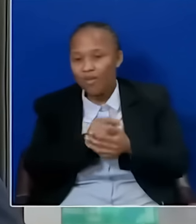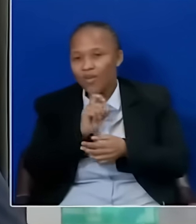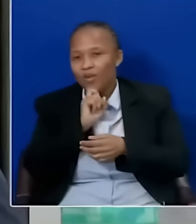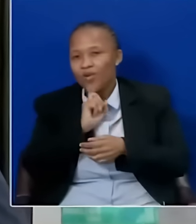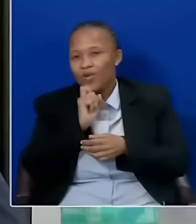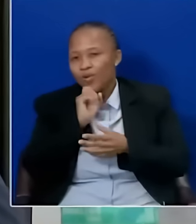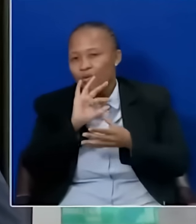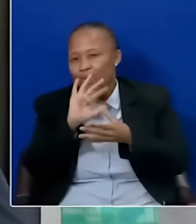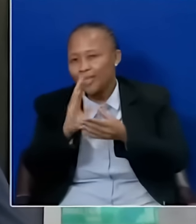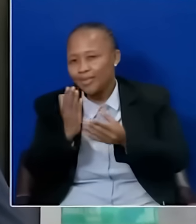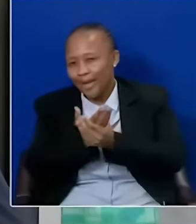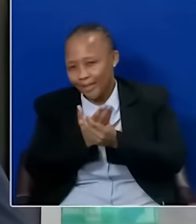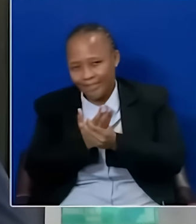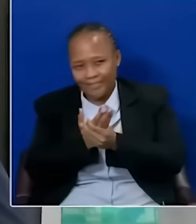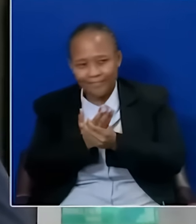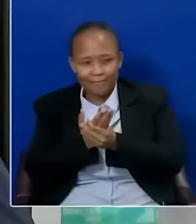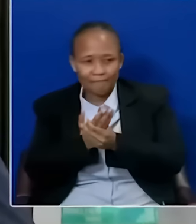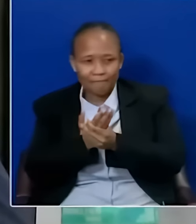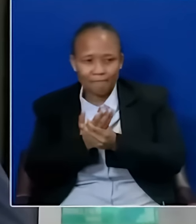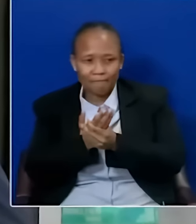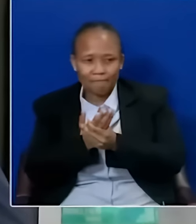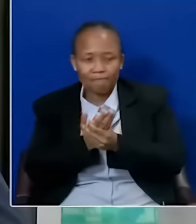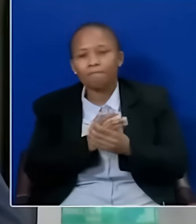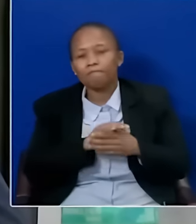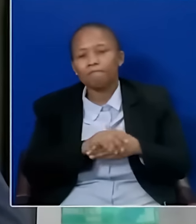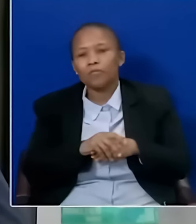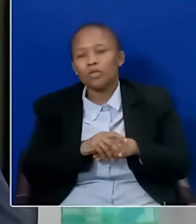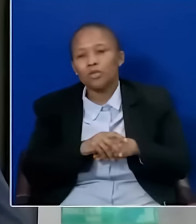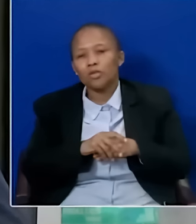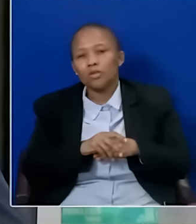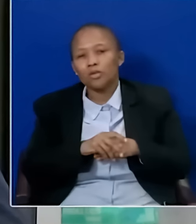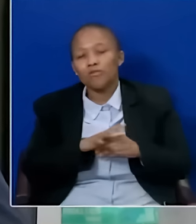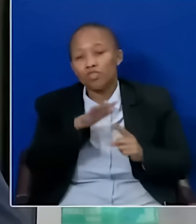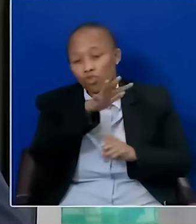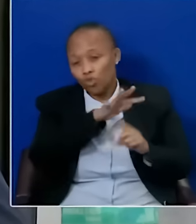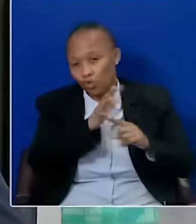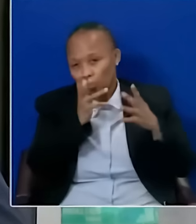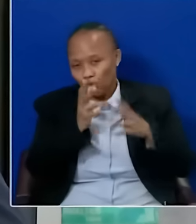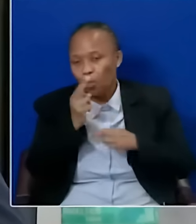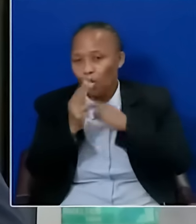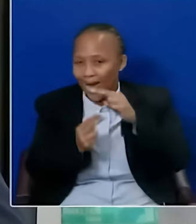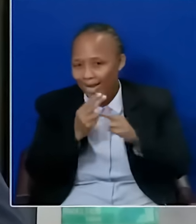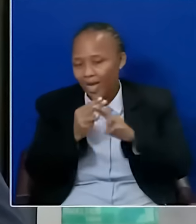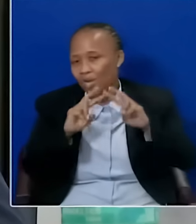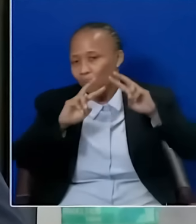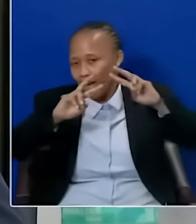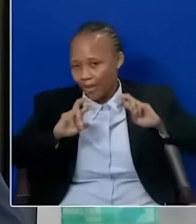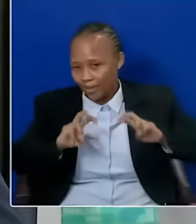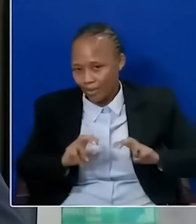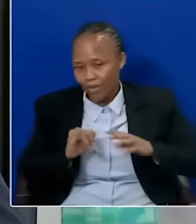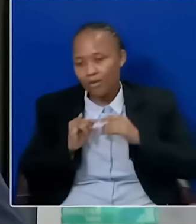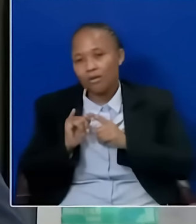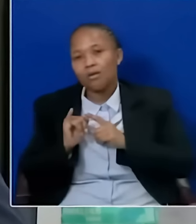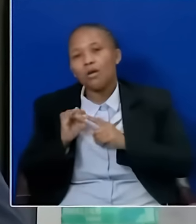Under the normal circumstances, when a case is re-examined, the analyst will want to testify his or her